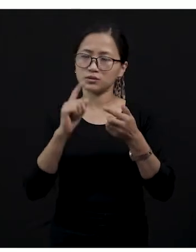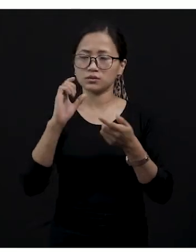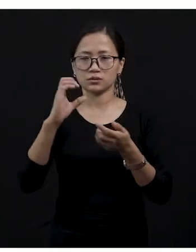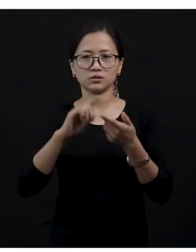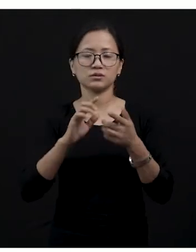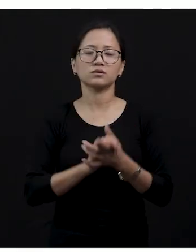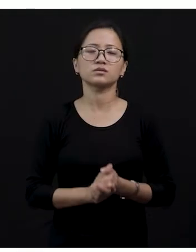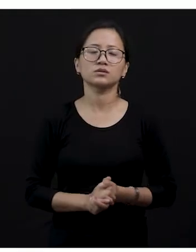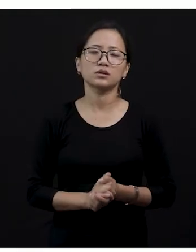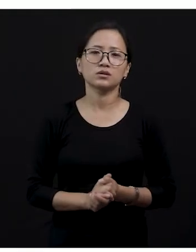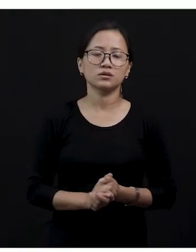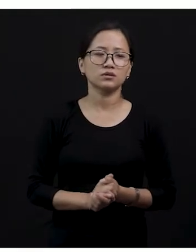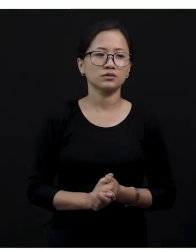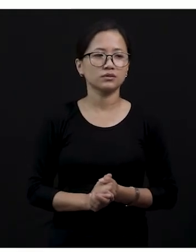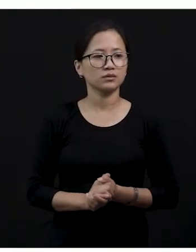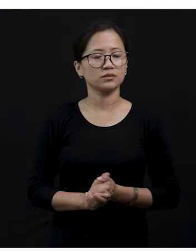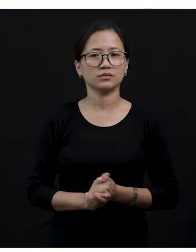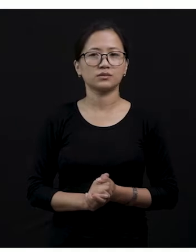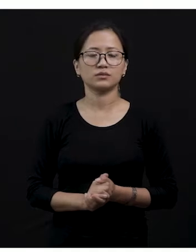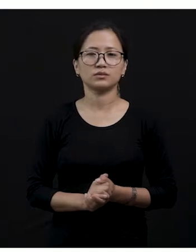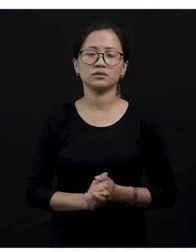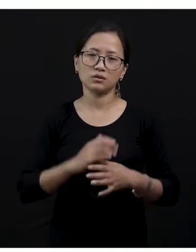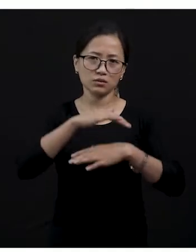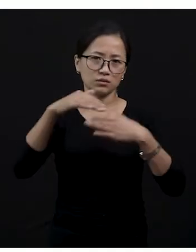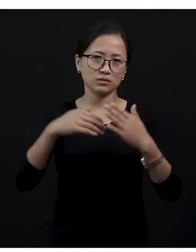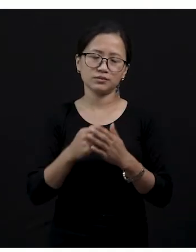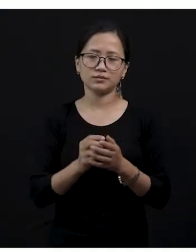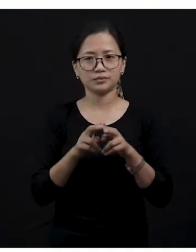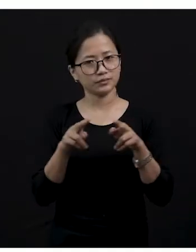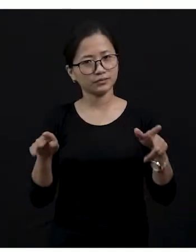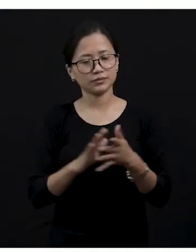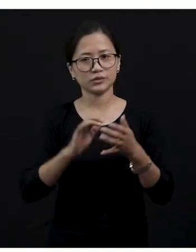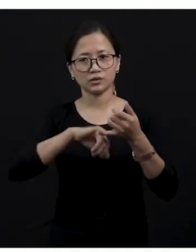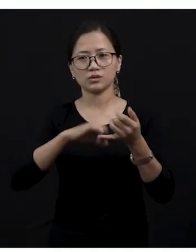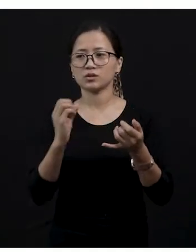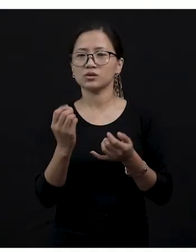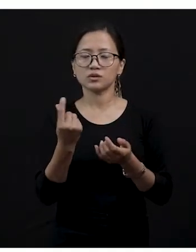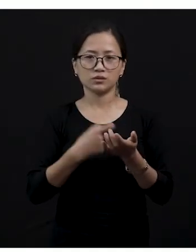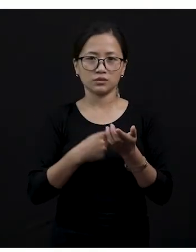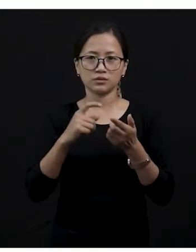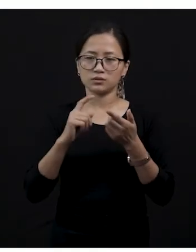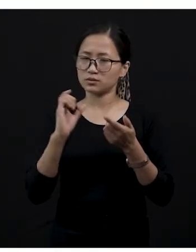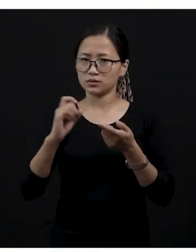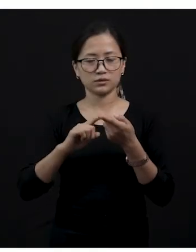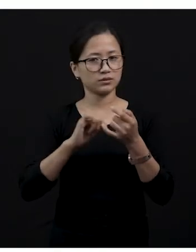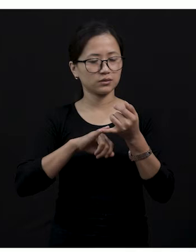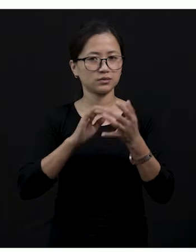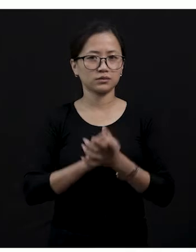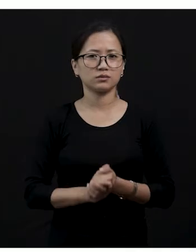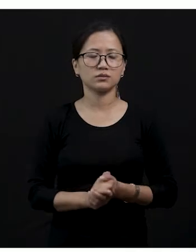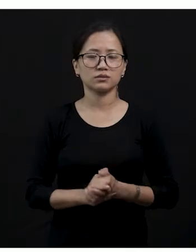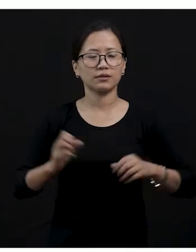all this, yes, we get water from all these sources. Okay, now let us see an